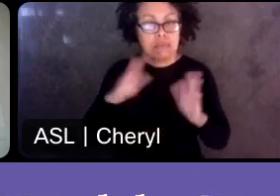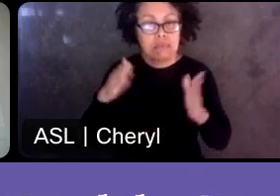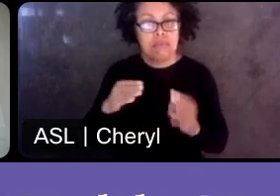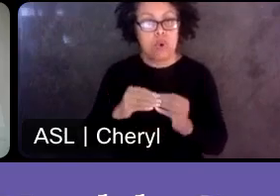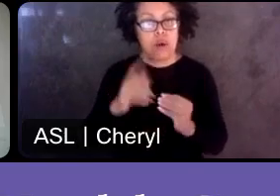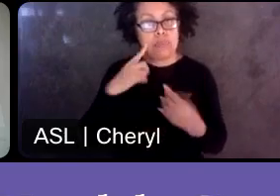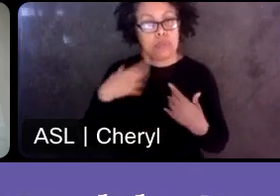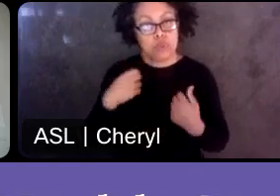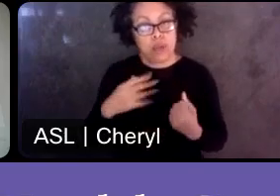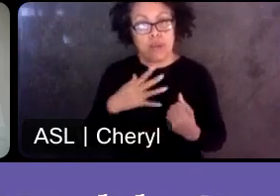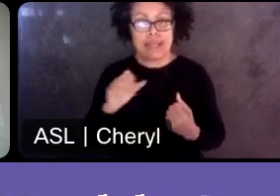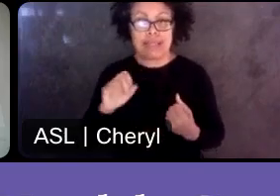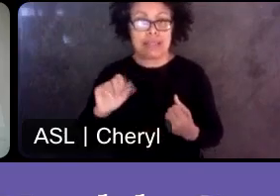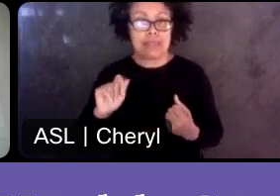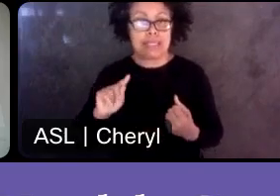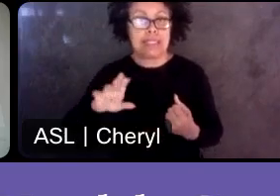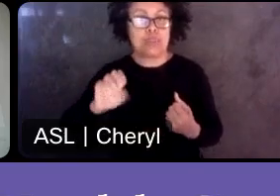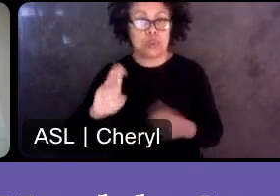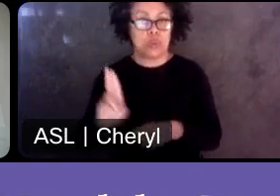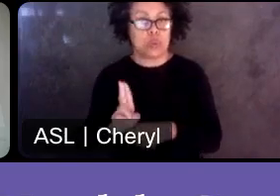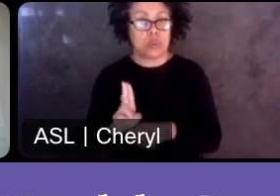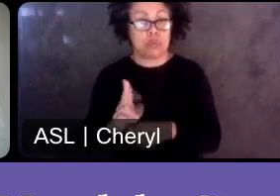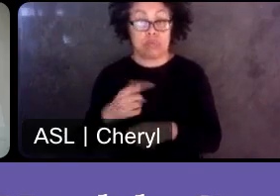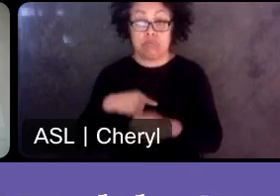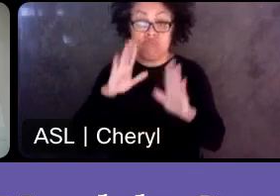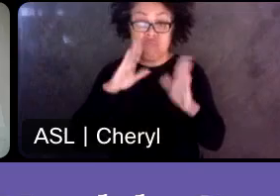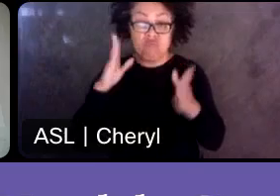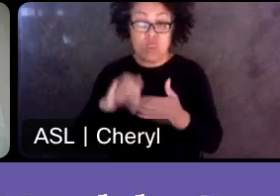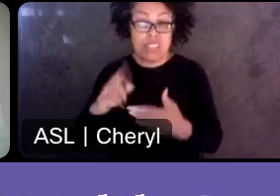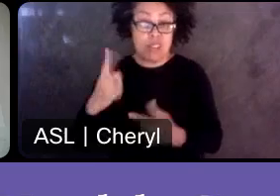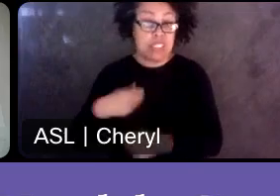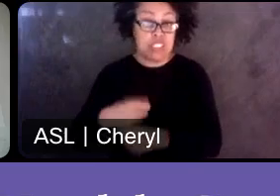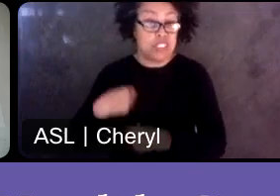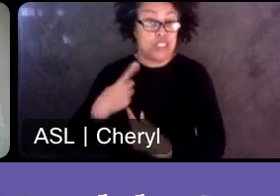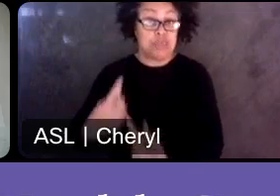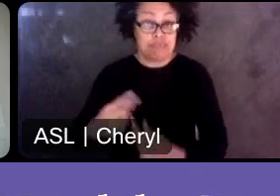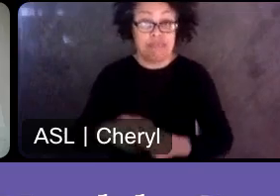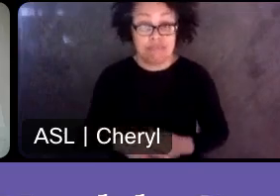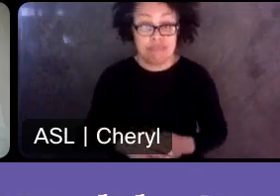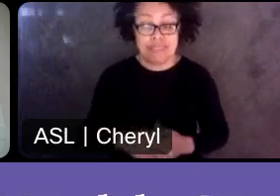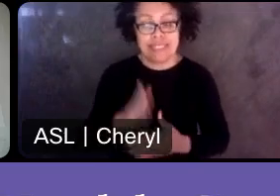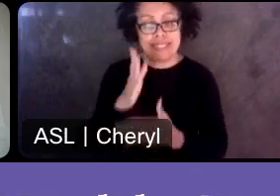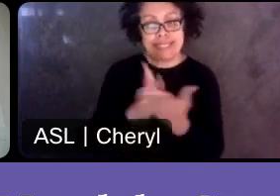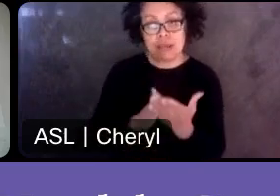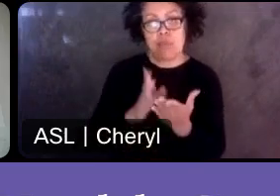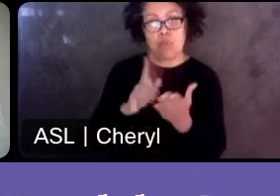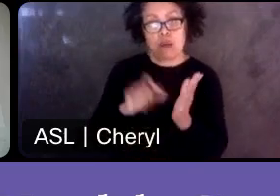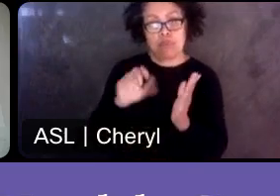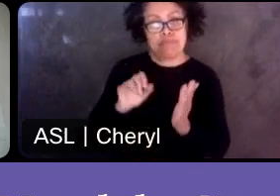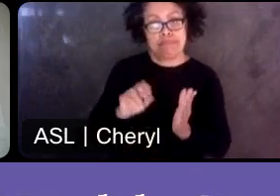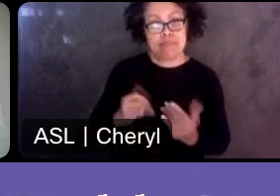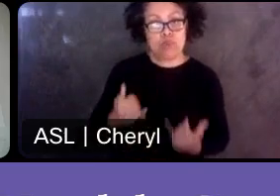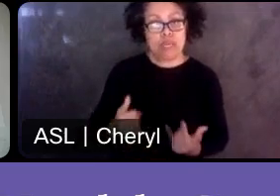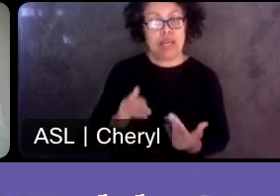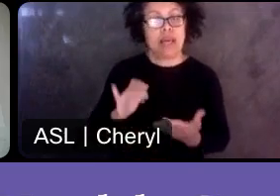and substance use. I've been working on this project for the past year. Some of the products in this presentation have been part of the